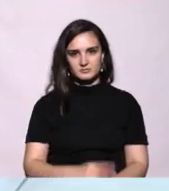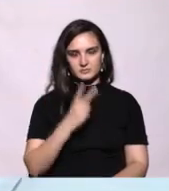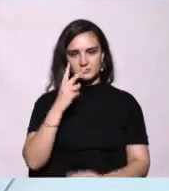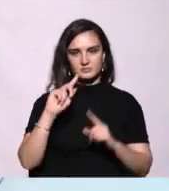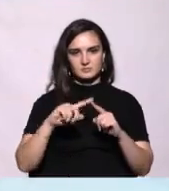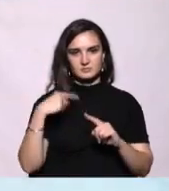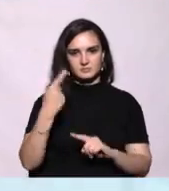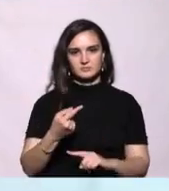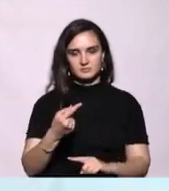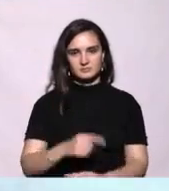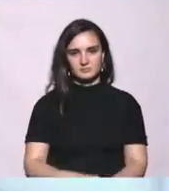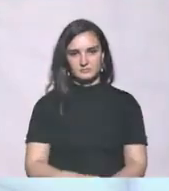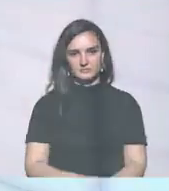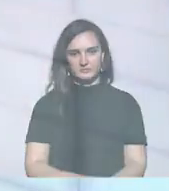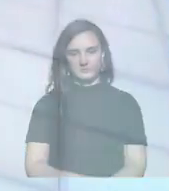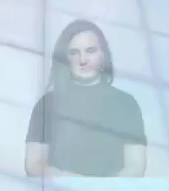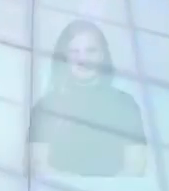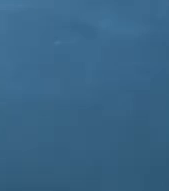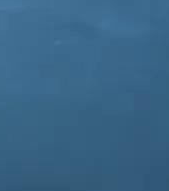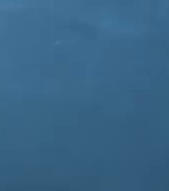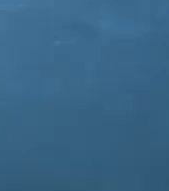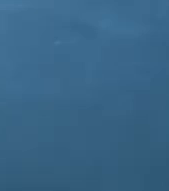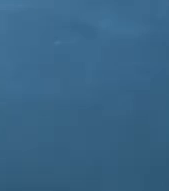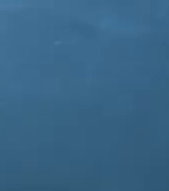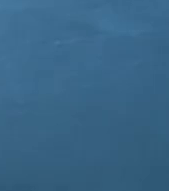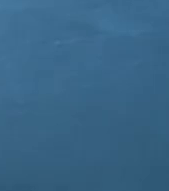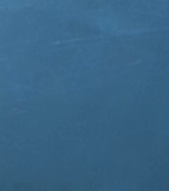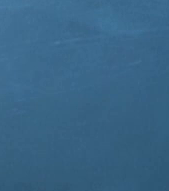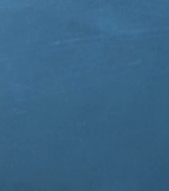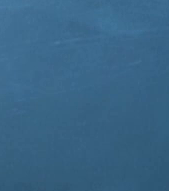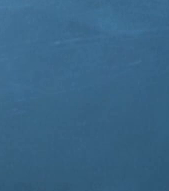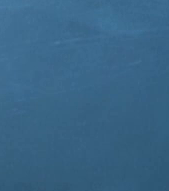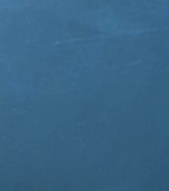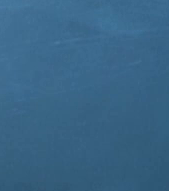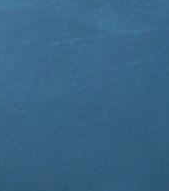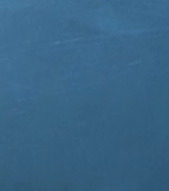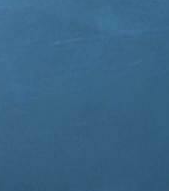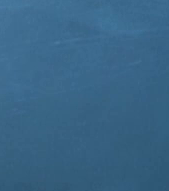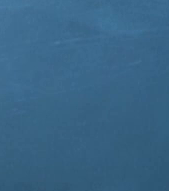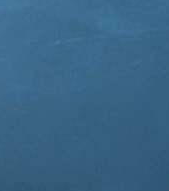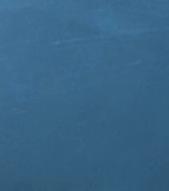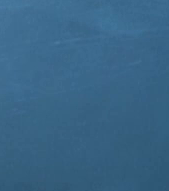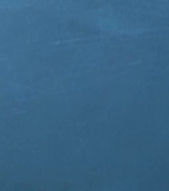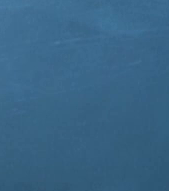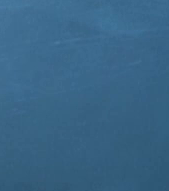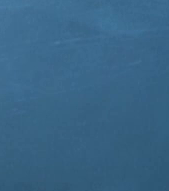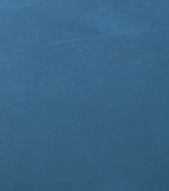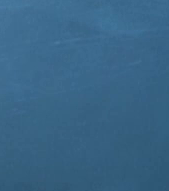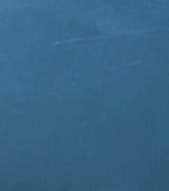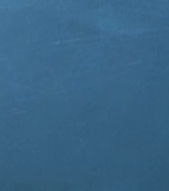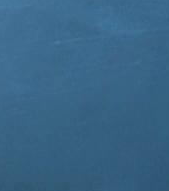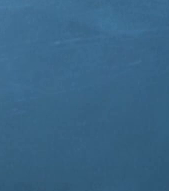See you next time. See you soon. Bye-bye.-bye. Bye-bye.